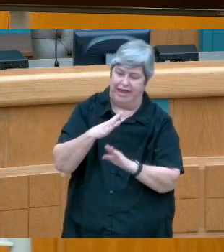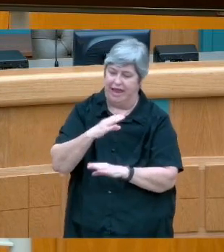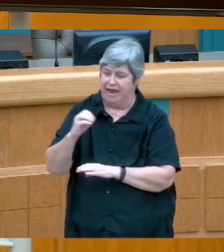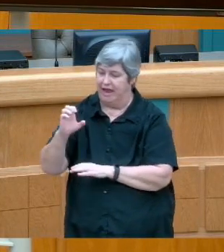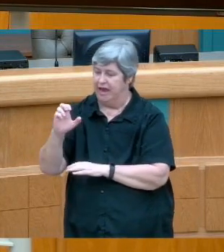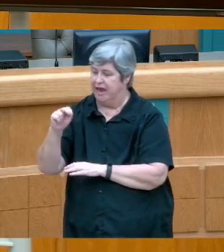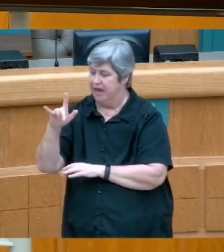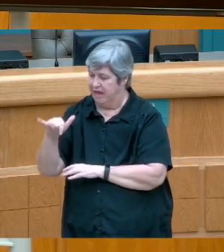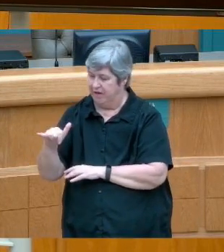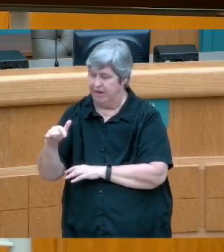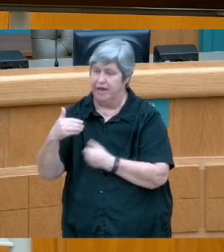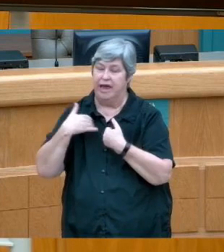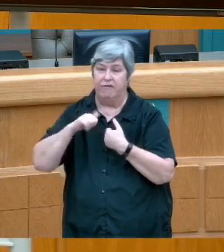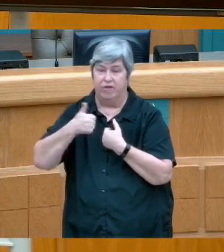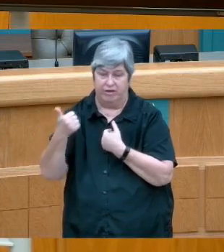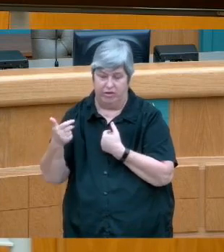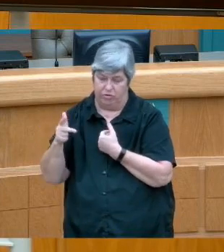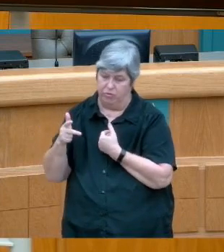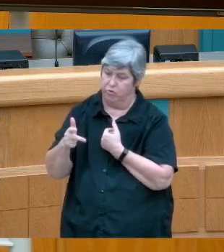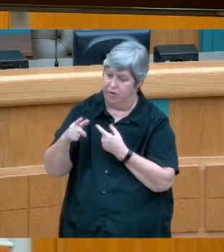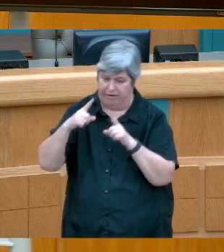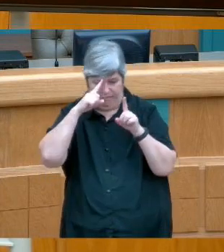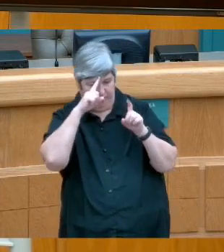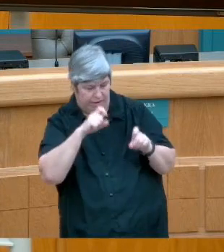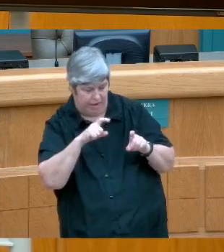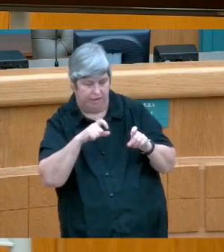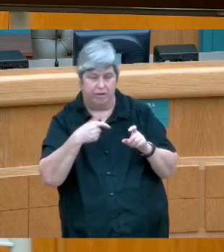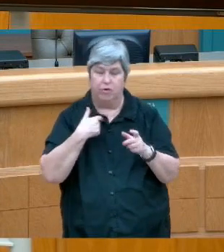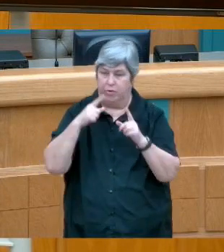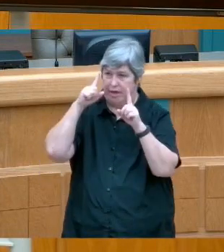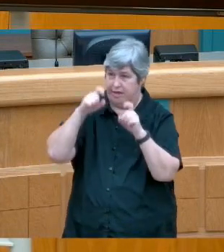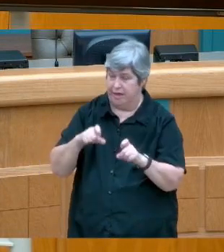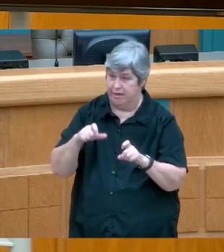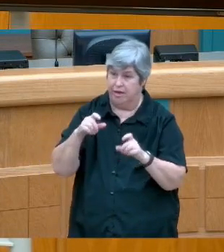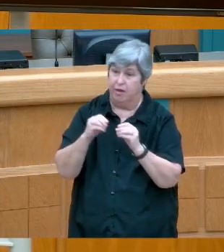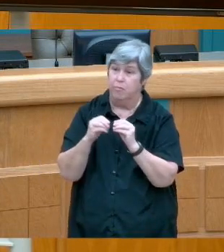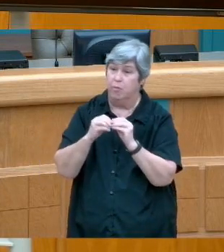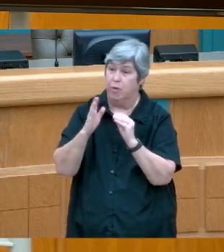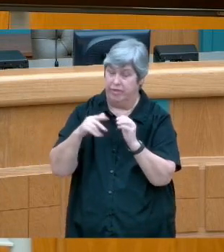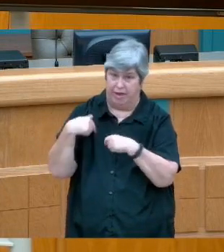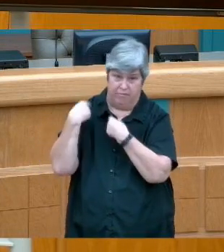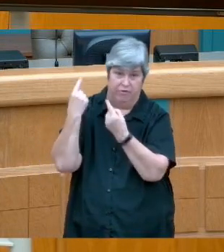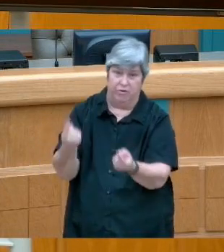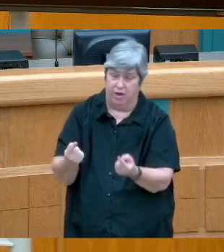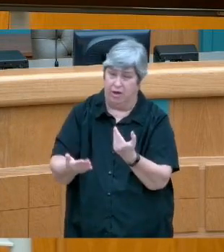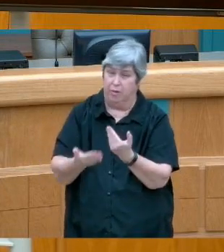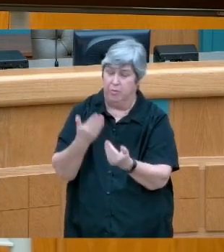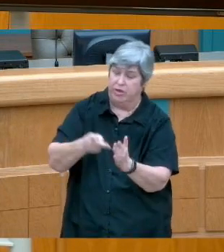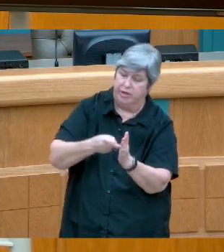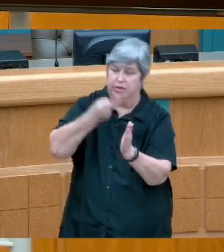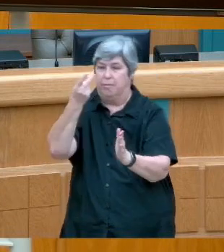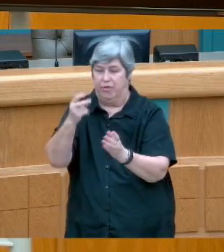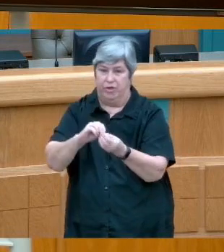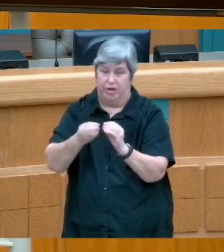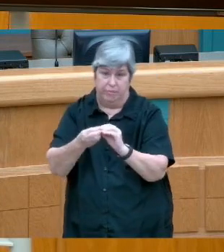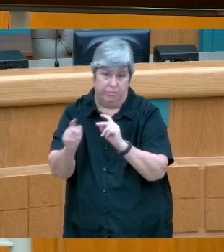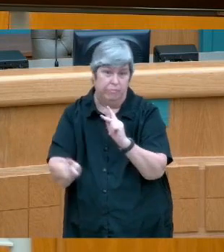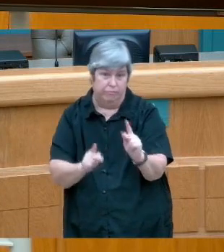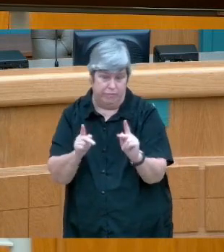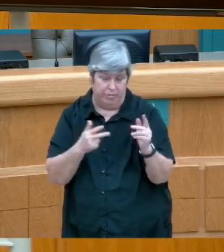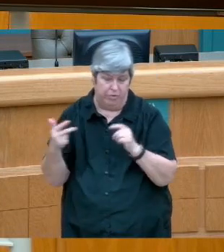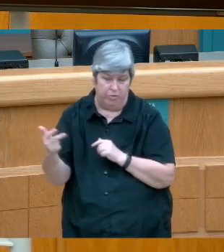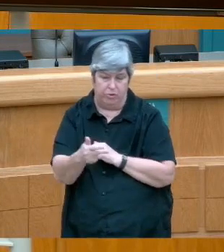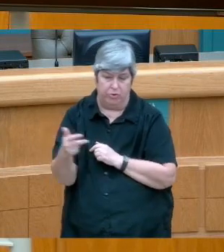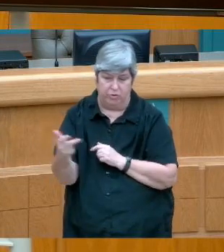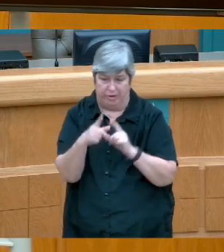operation, had another drive-through testing operation. We tested, though, yesterday more than we ever have, almost double the number of persons that we